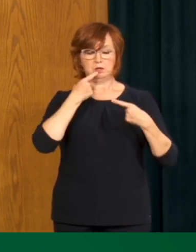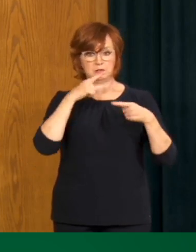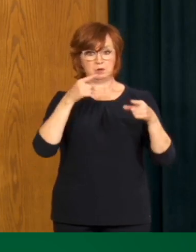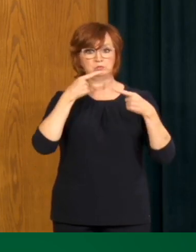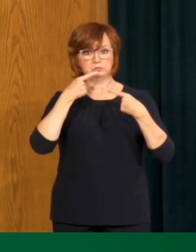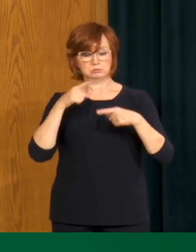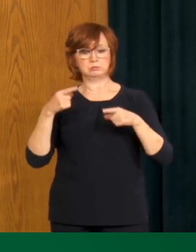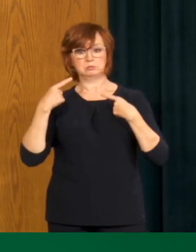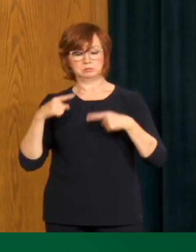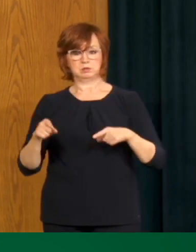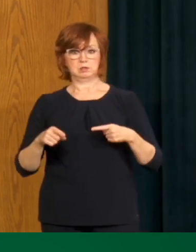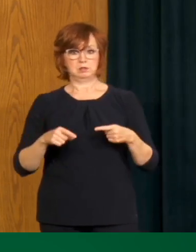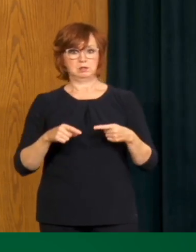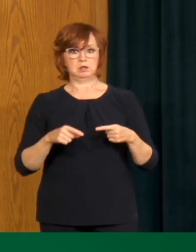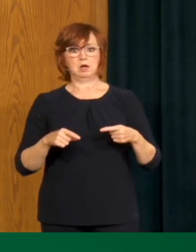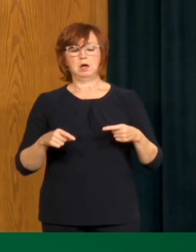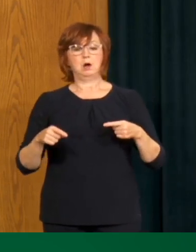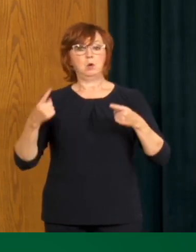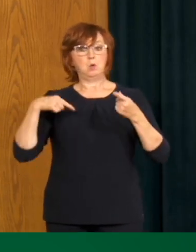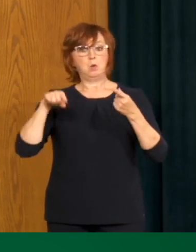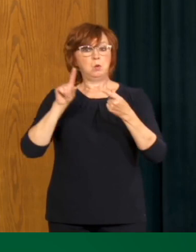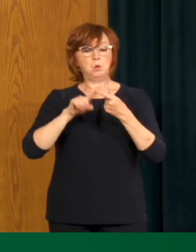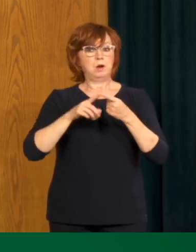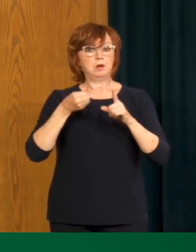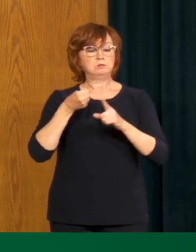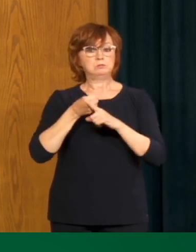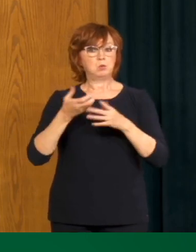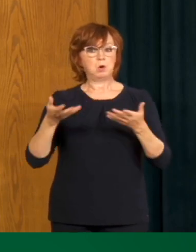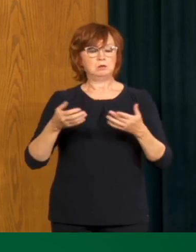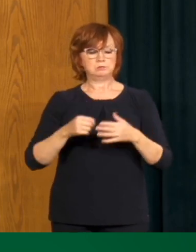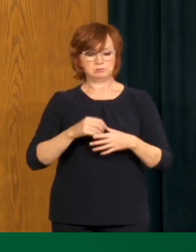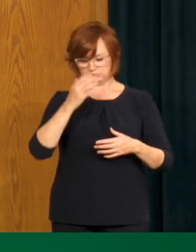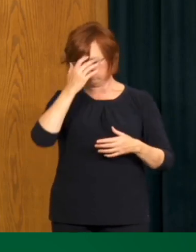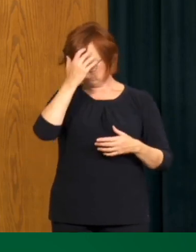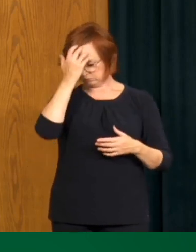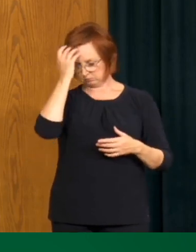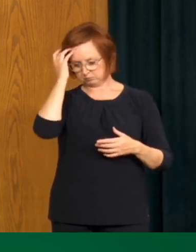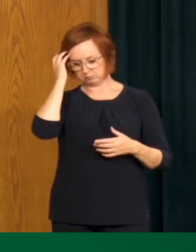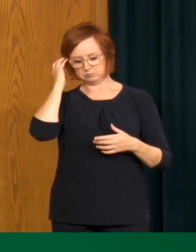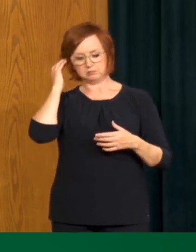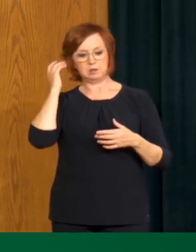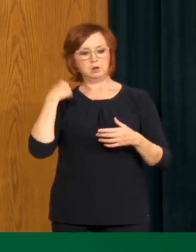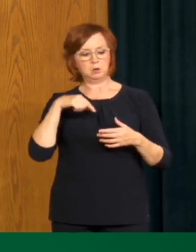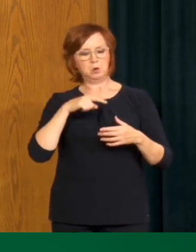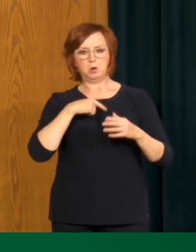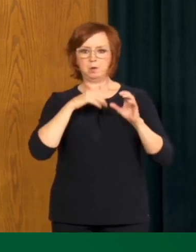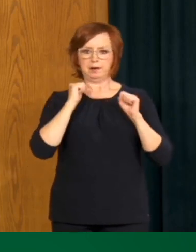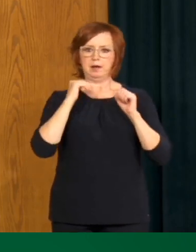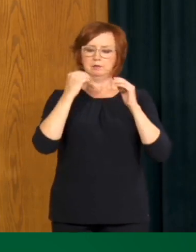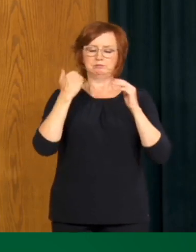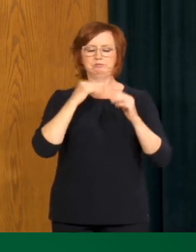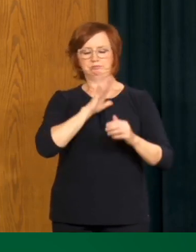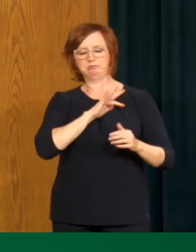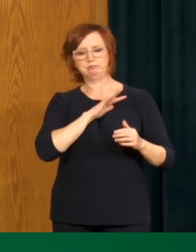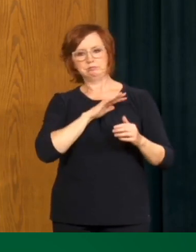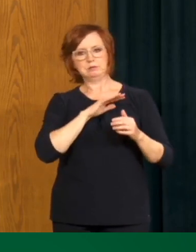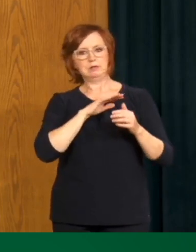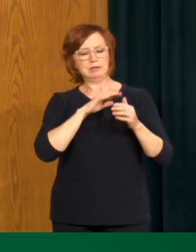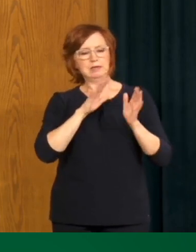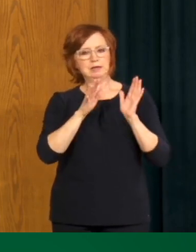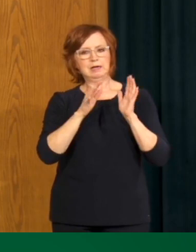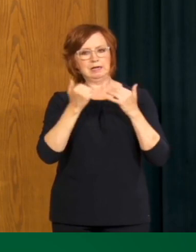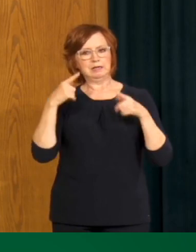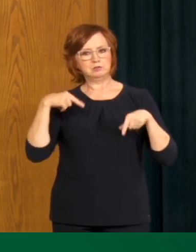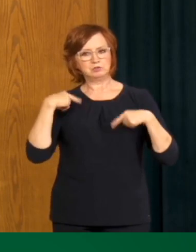things. One is we do have the testing and contact tracing capacity to isolate and manage these clusters, and we've shown that time and